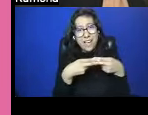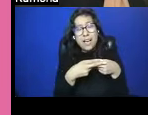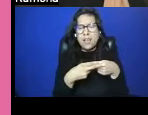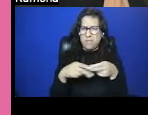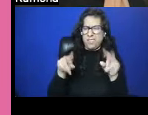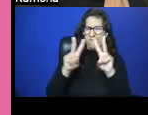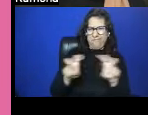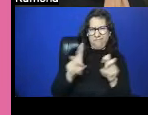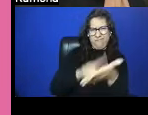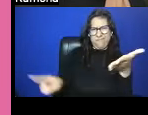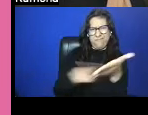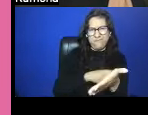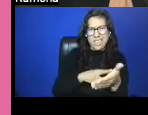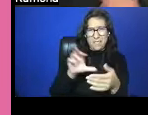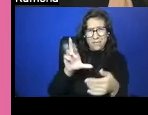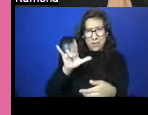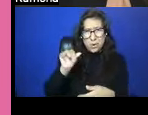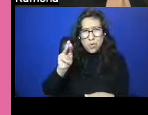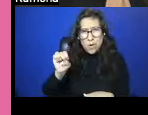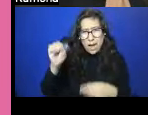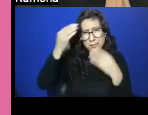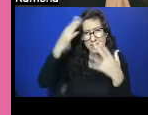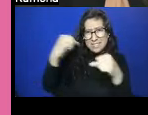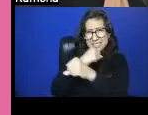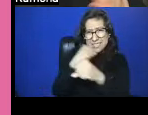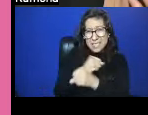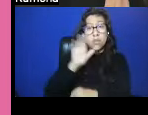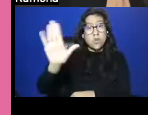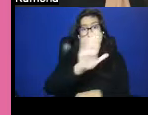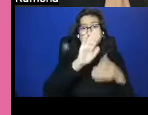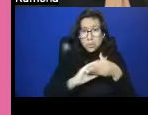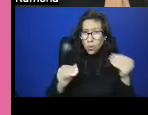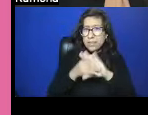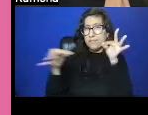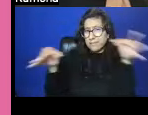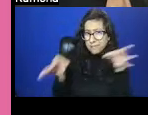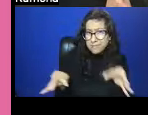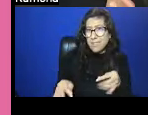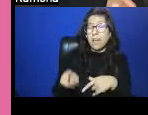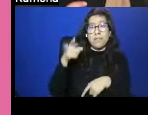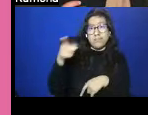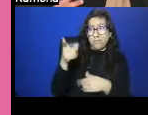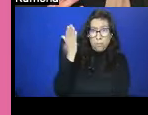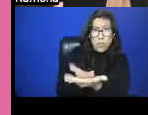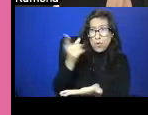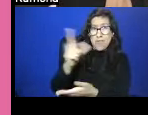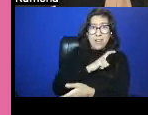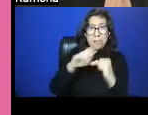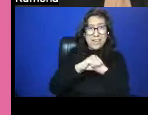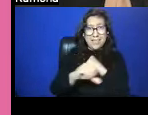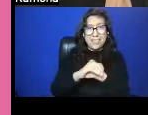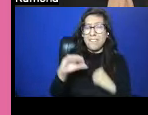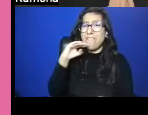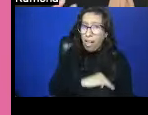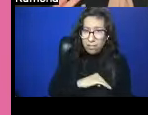critical of crime statistics, keep telling your stories, pre-bunk the Copaganda, which means interfering in